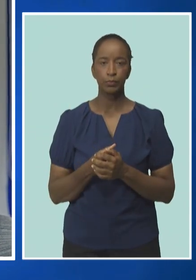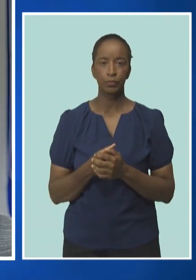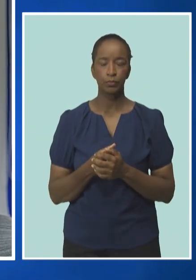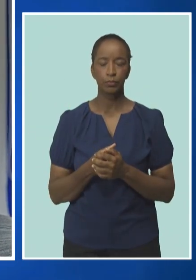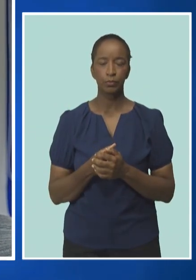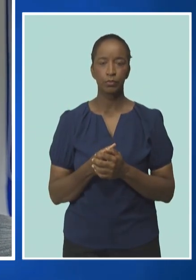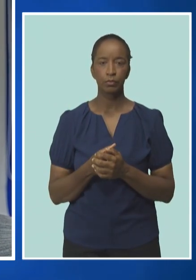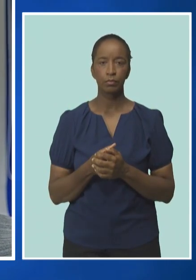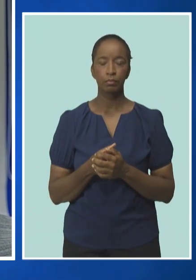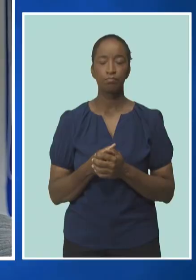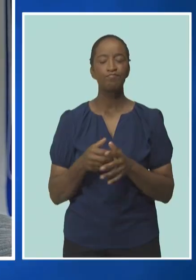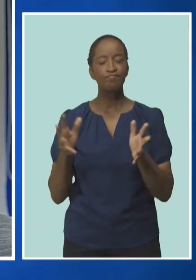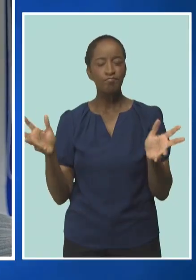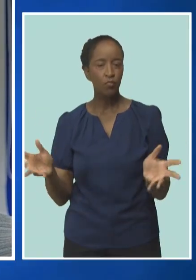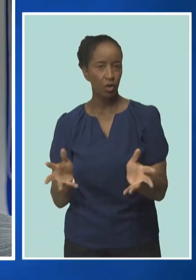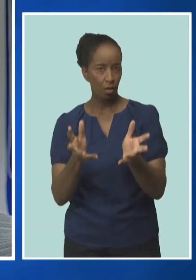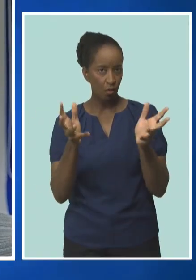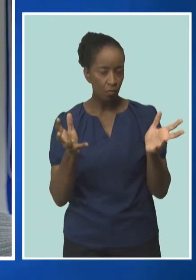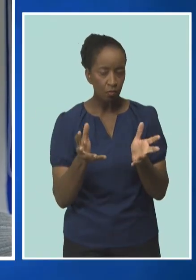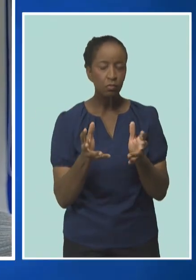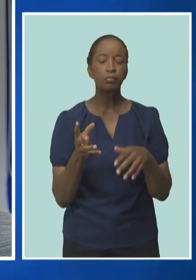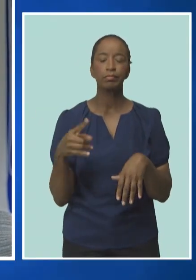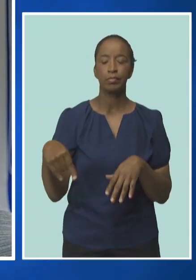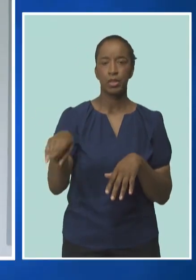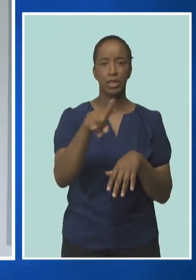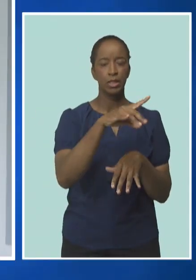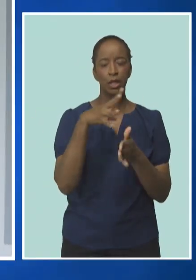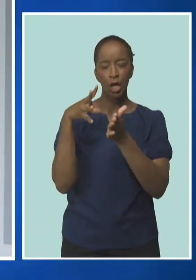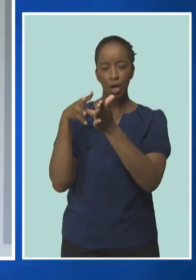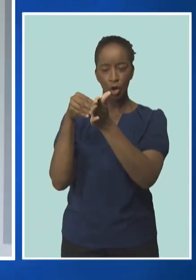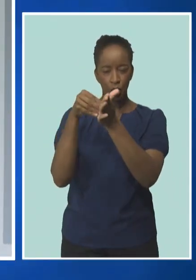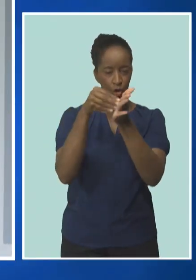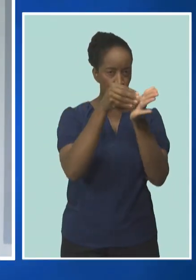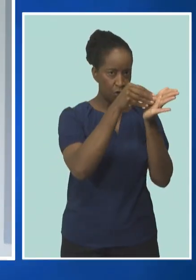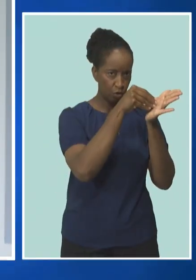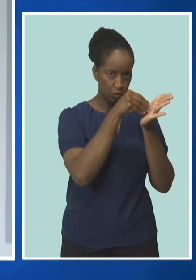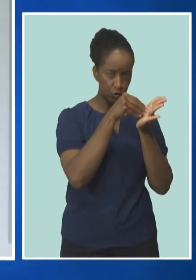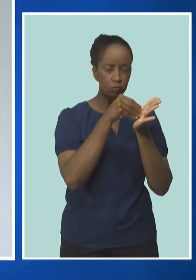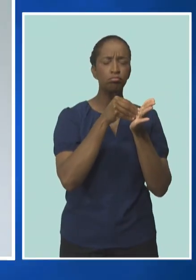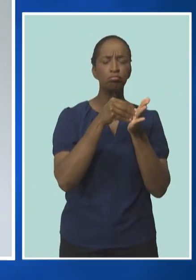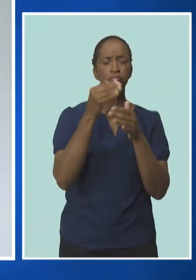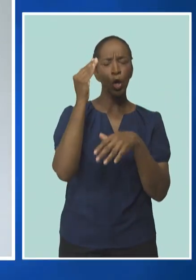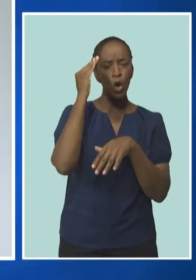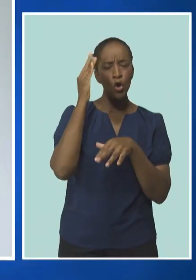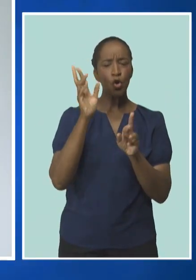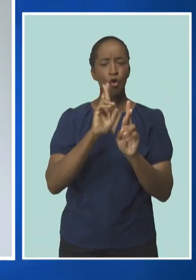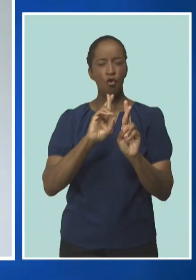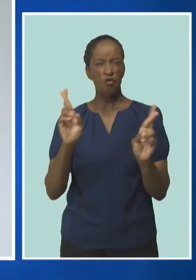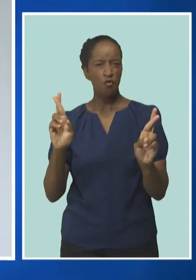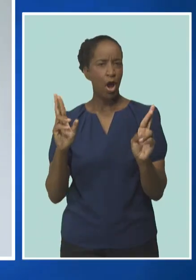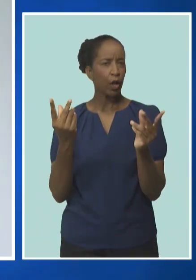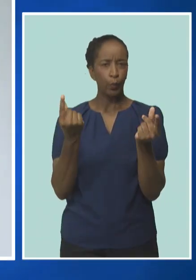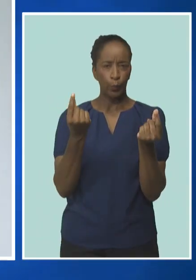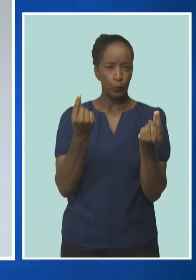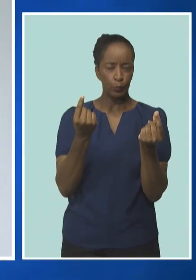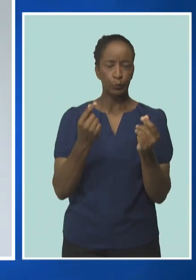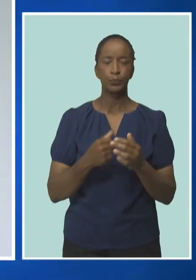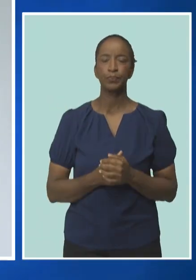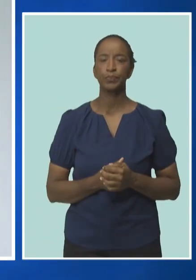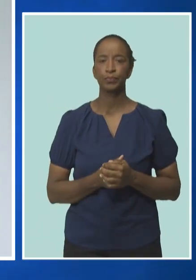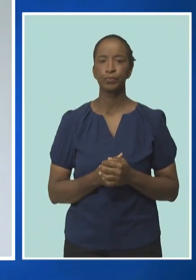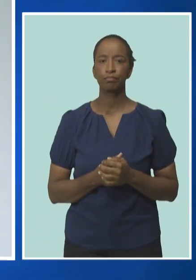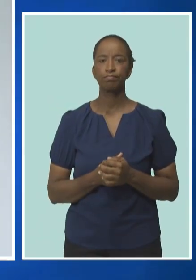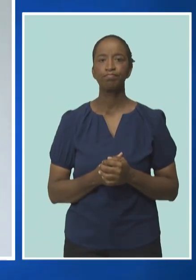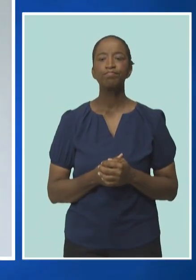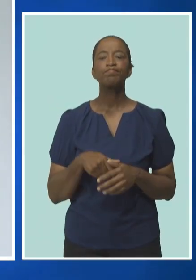He implored those present to arm themselves with information so they will know what to do if disaster strikes. So we need to